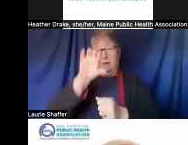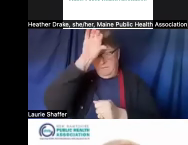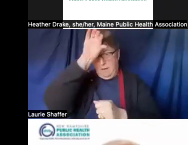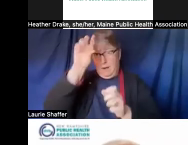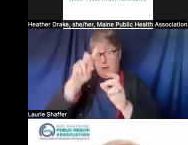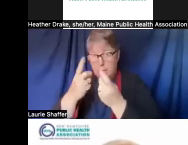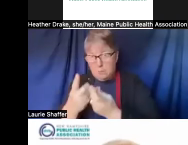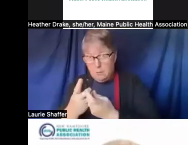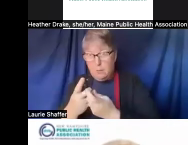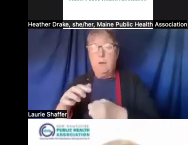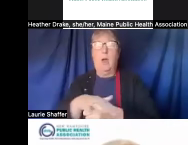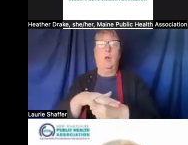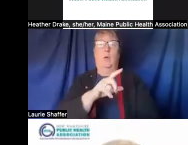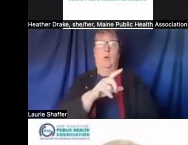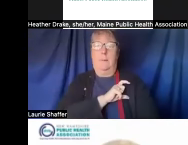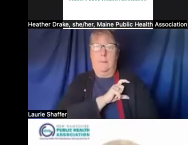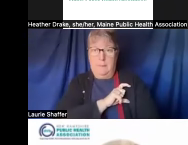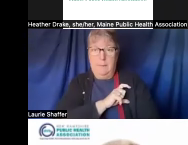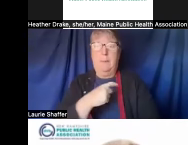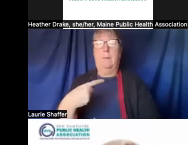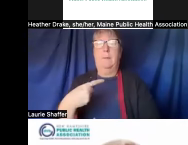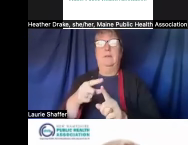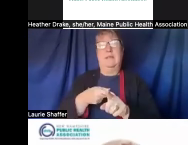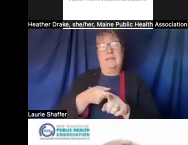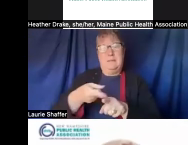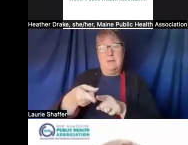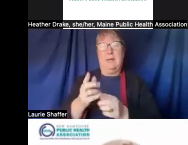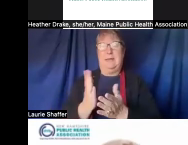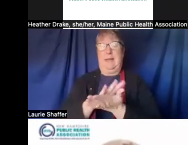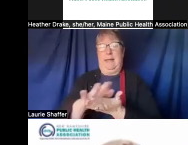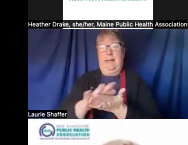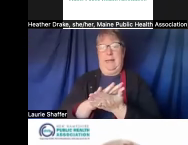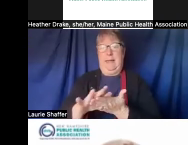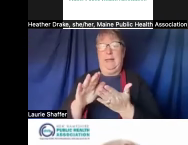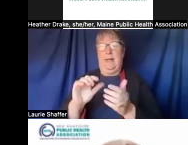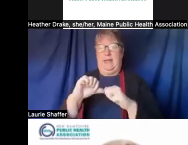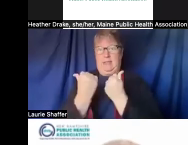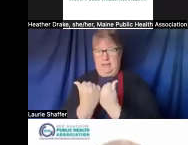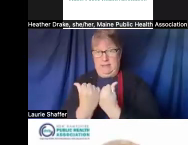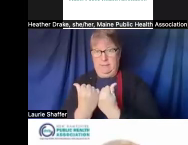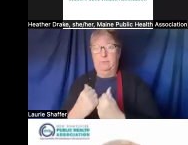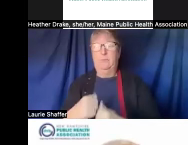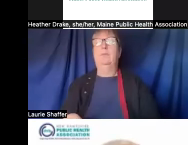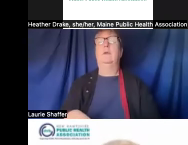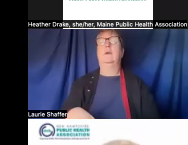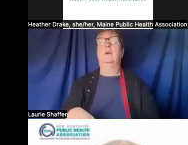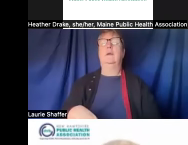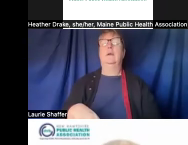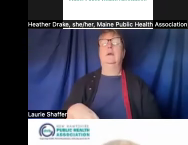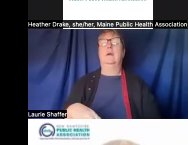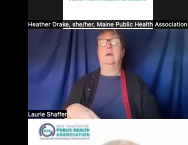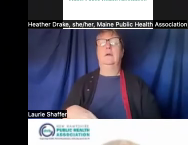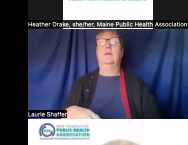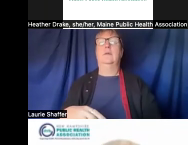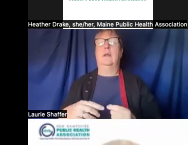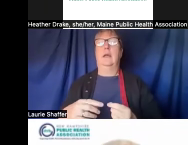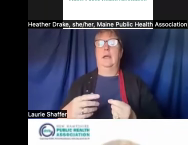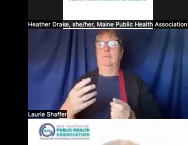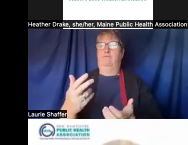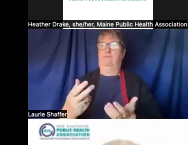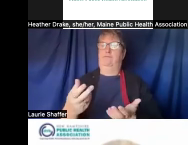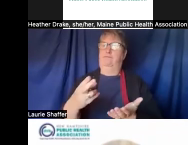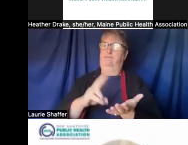police, DCYF, and also specialized cleanup agencies. The health officer was able to secure an administrative inspection warrant to